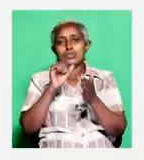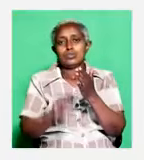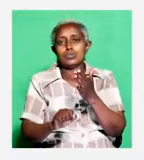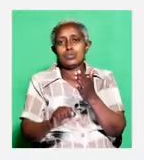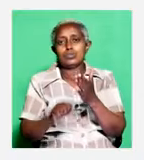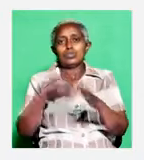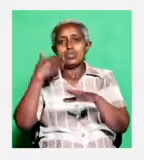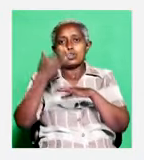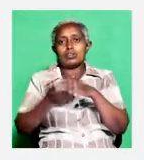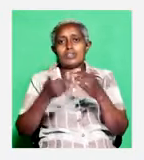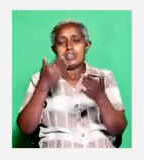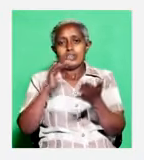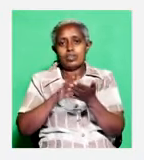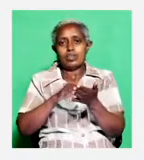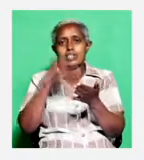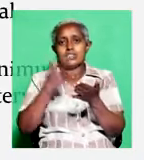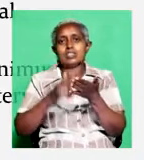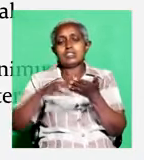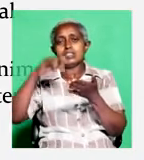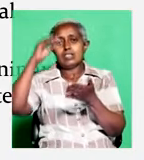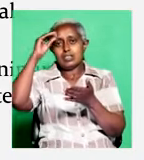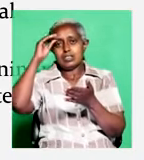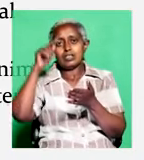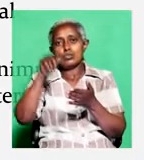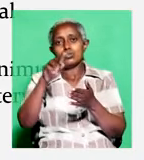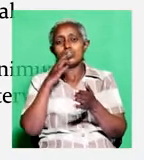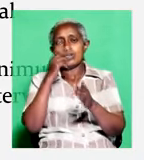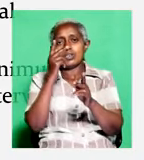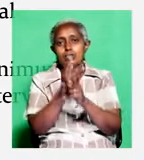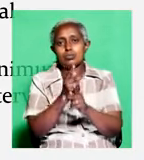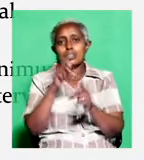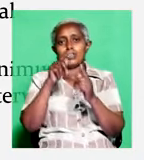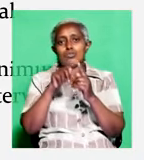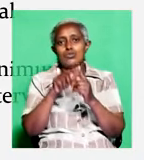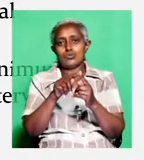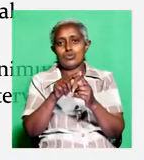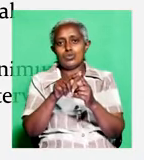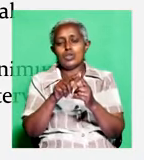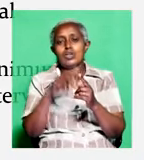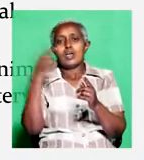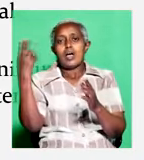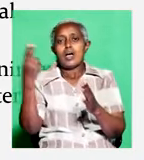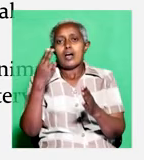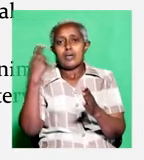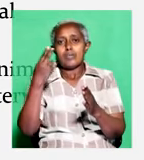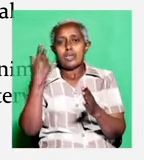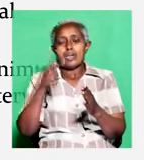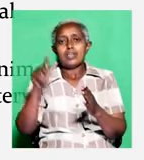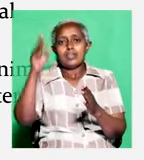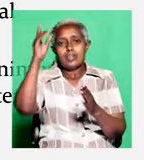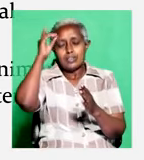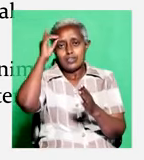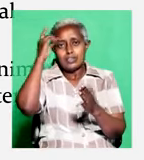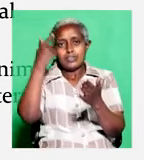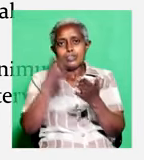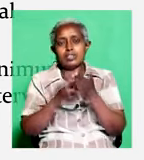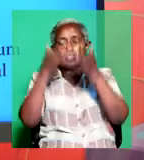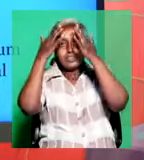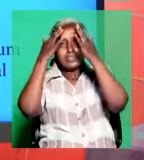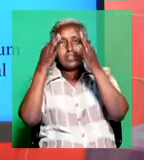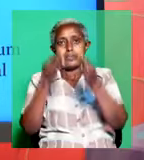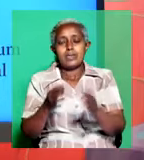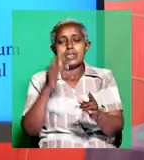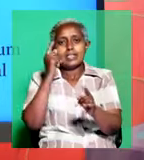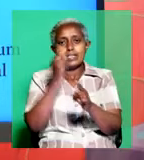So after revising this lesson you are expected to apply derivatives in